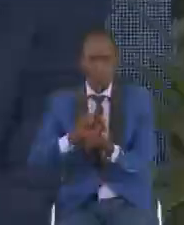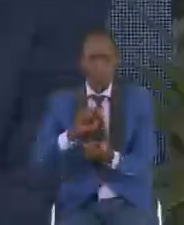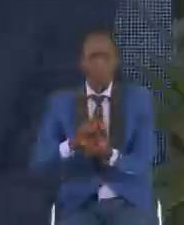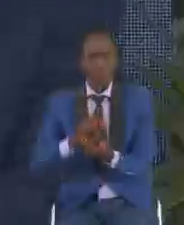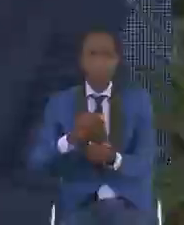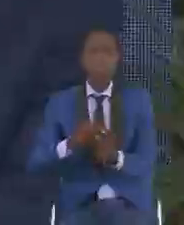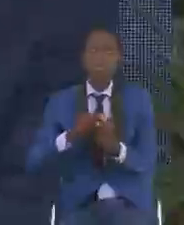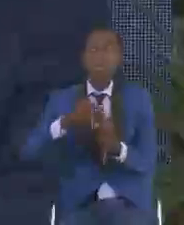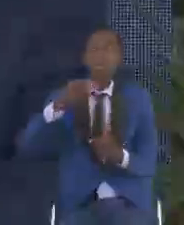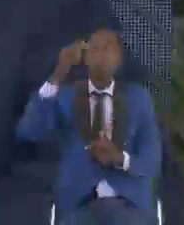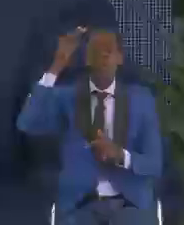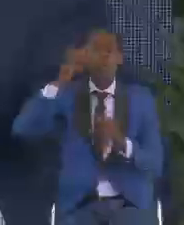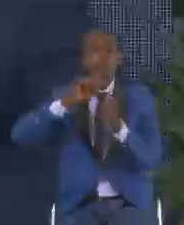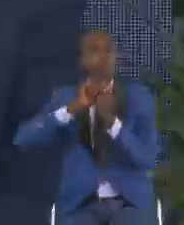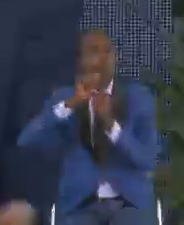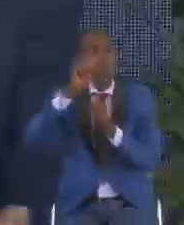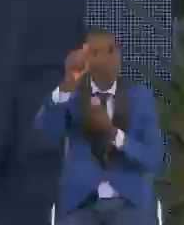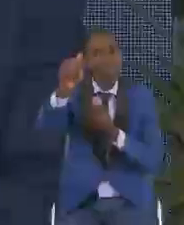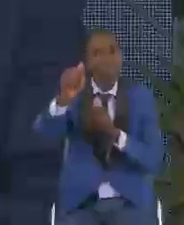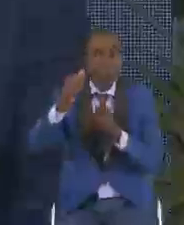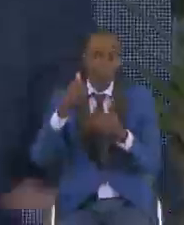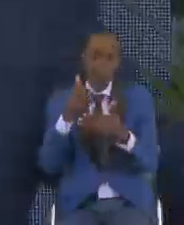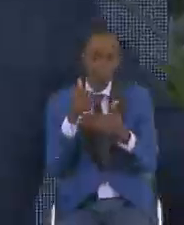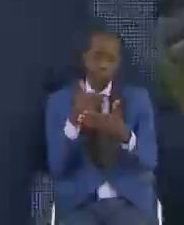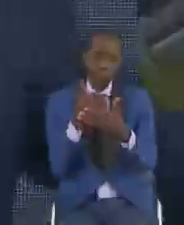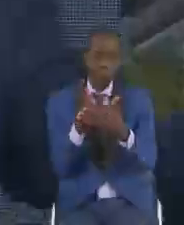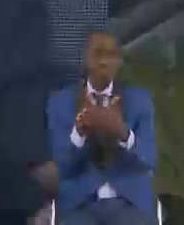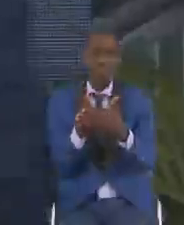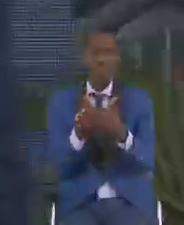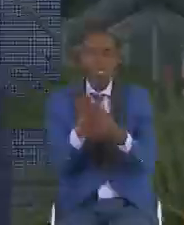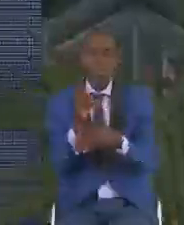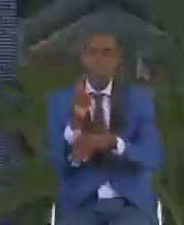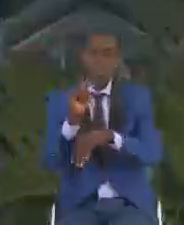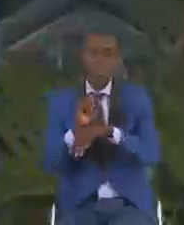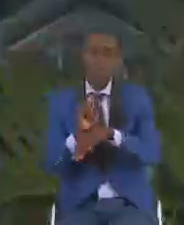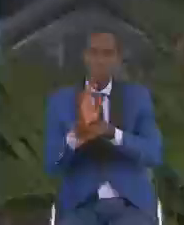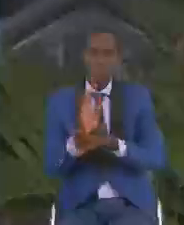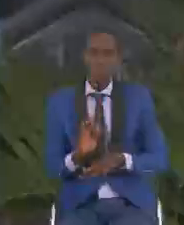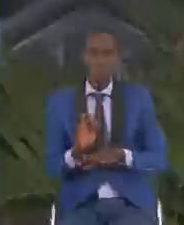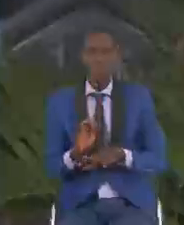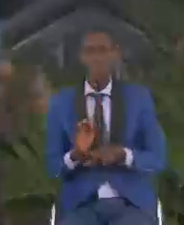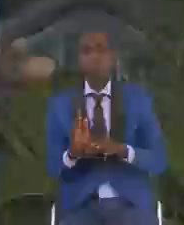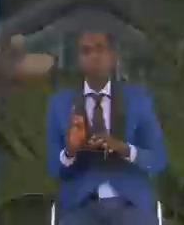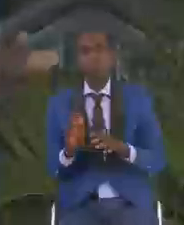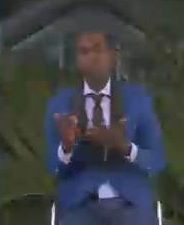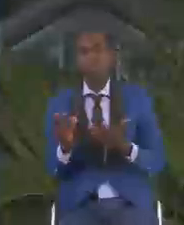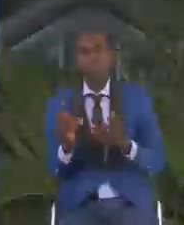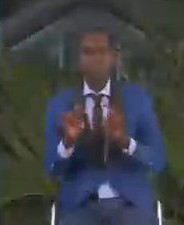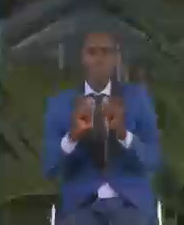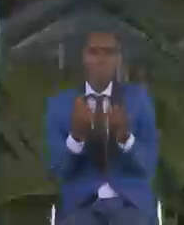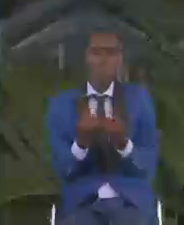high, far, near, tribal, traditional, everyone.